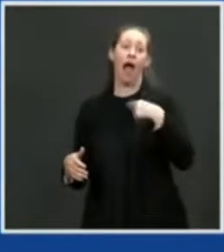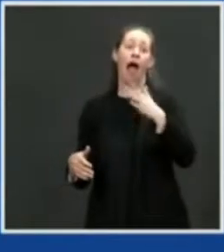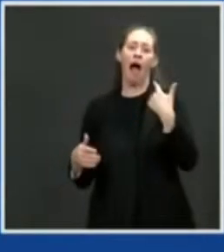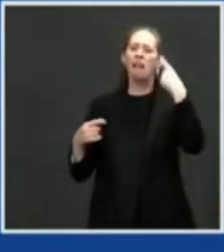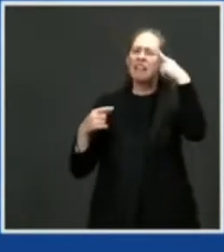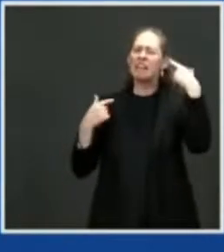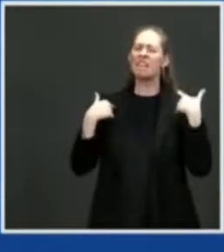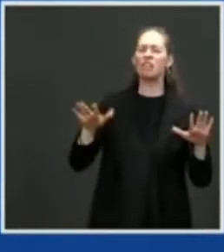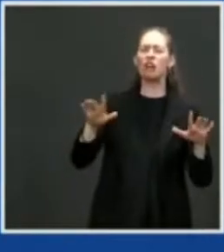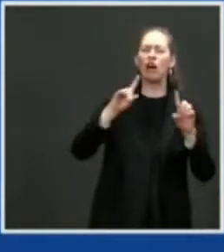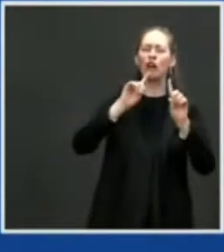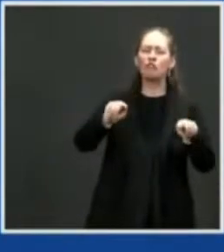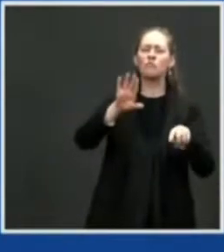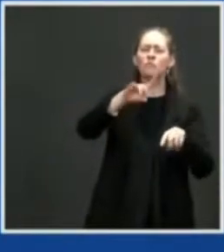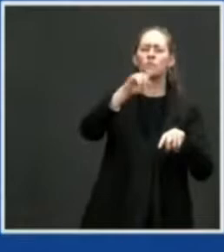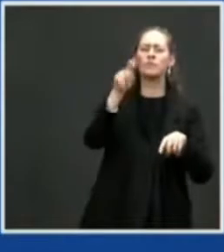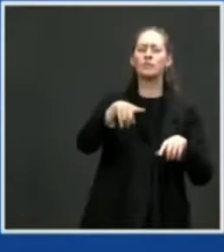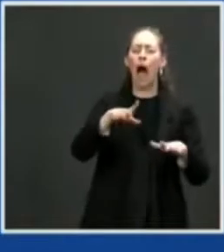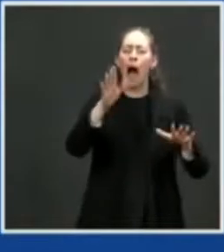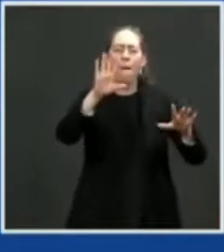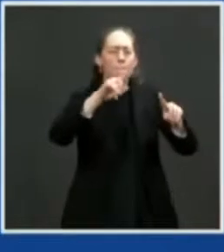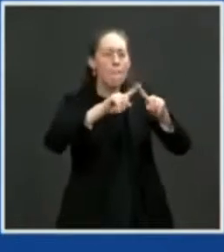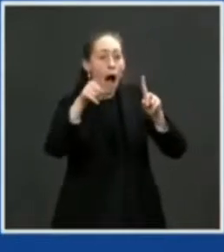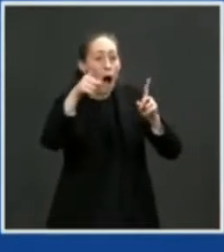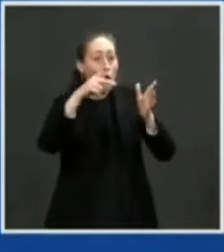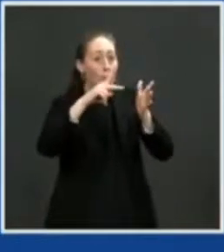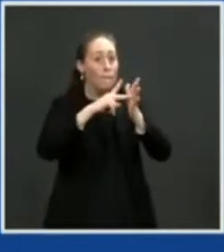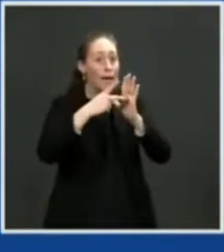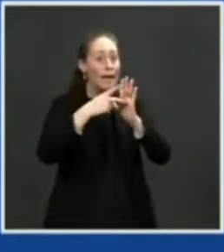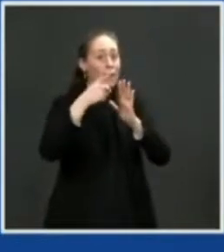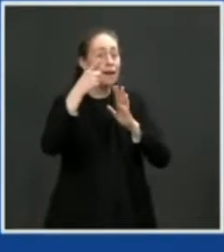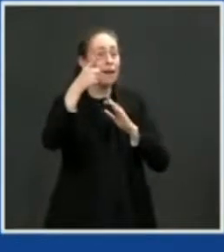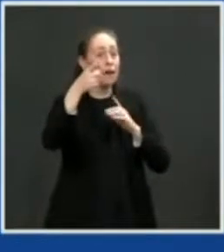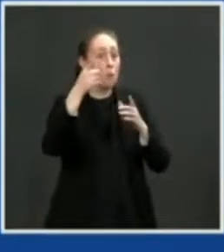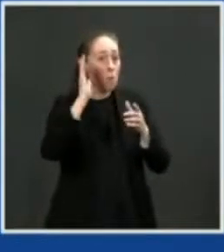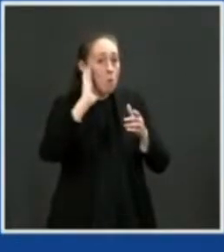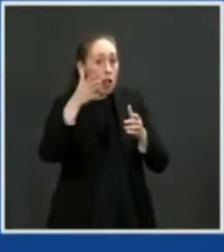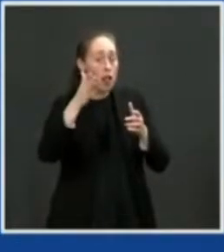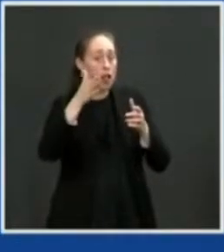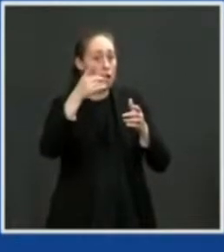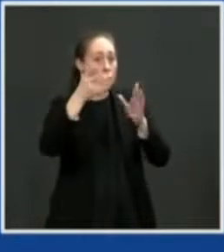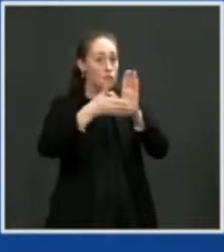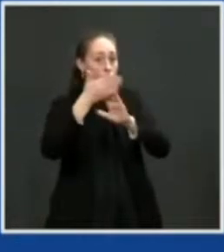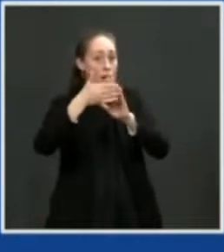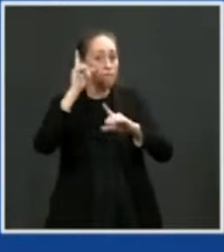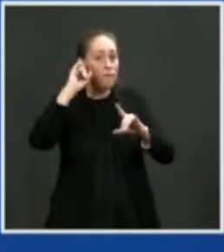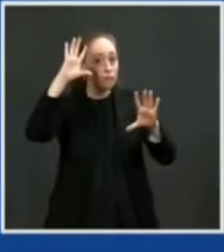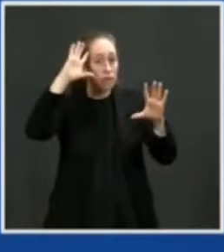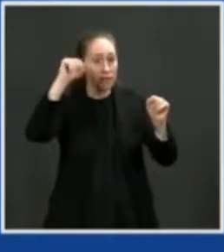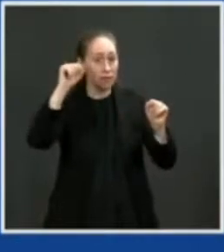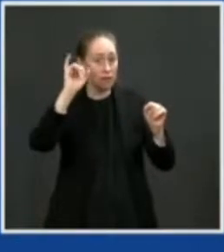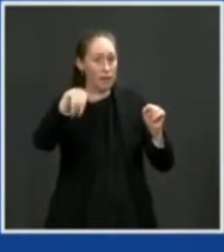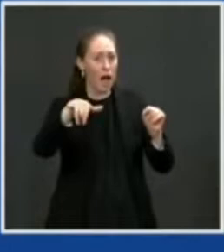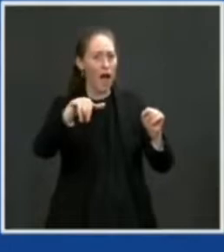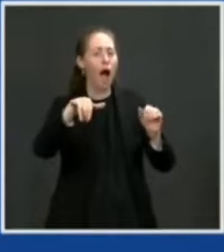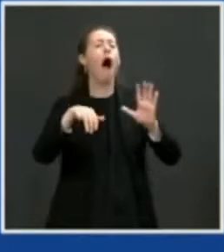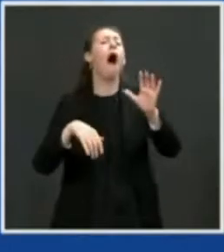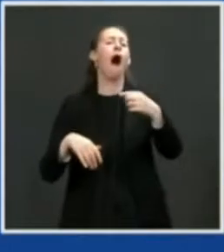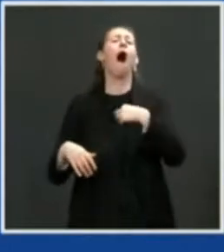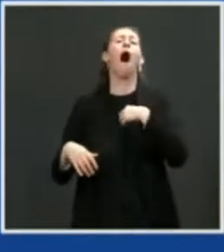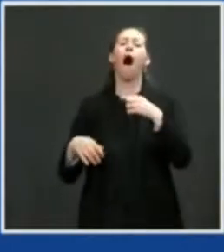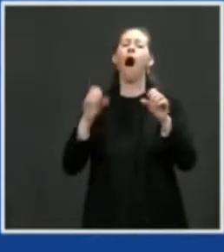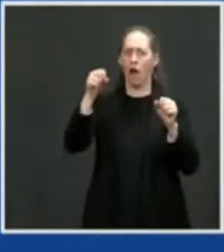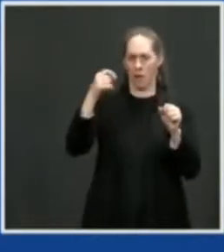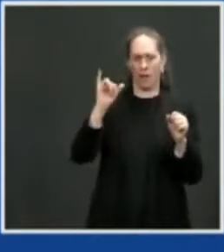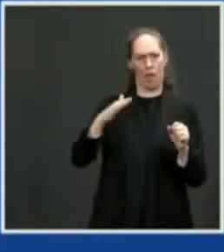Sit you your are cute going little to ass run for down. re-election. I said that is my expectation. So is that a yes that you are running for re-election? Look,